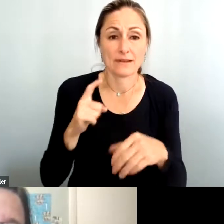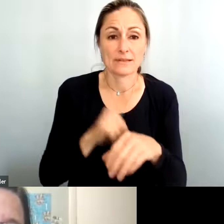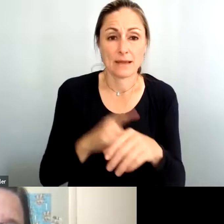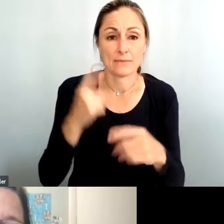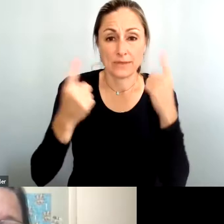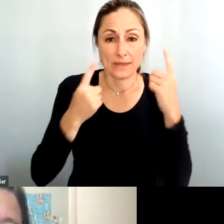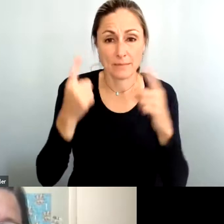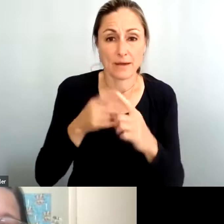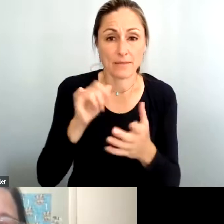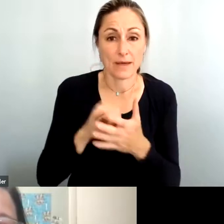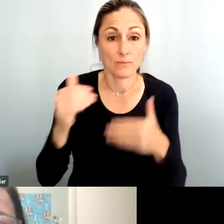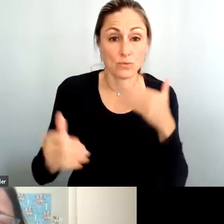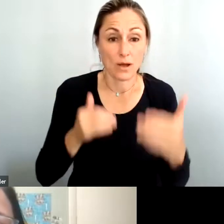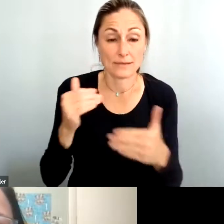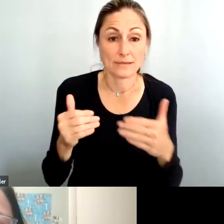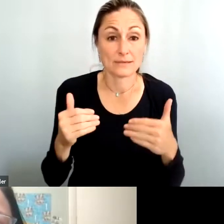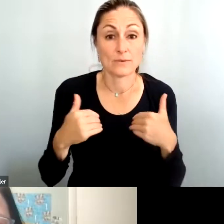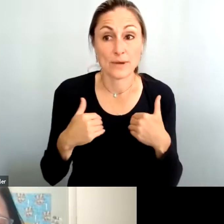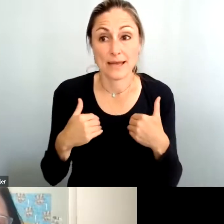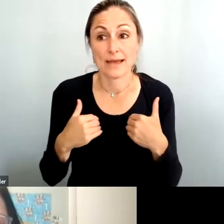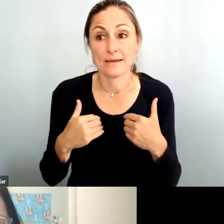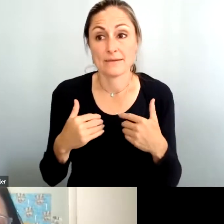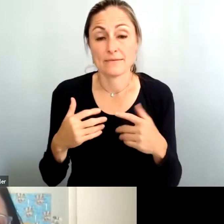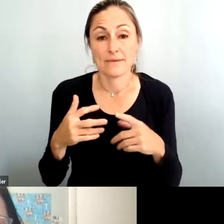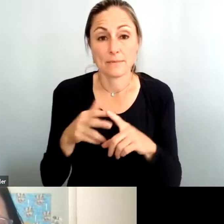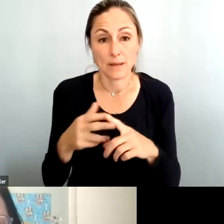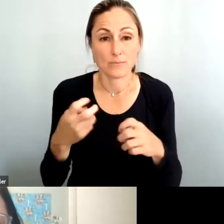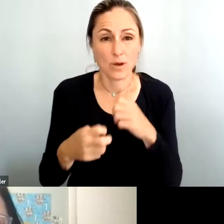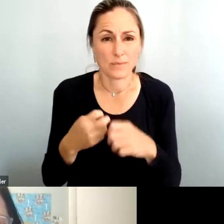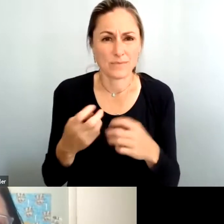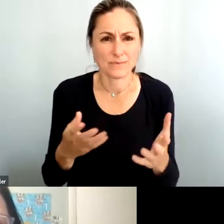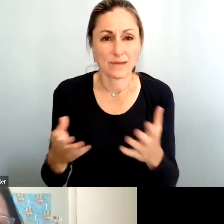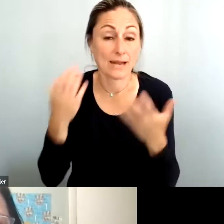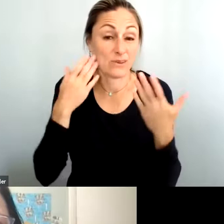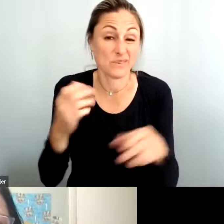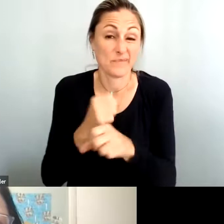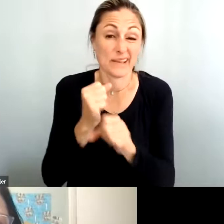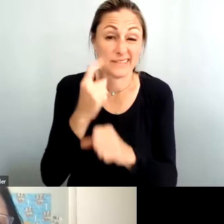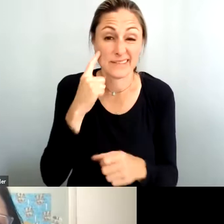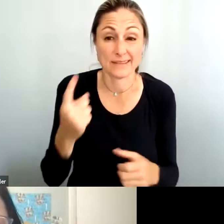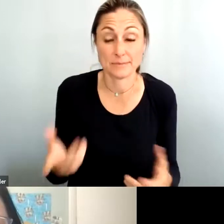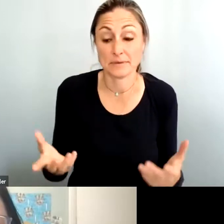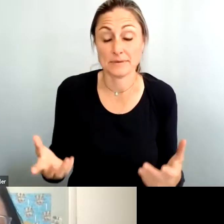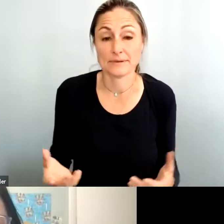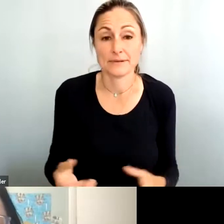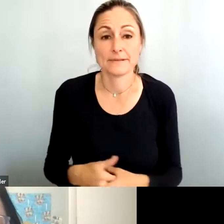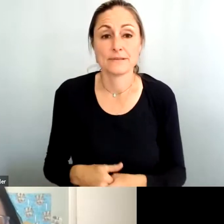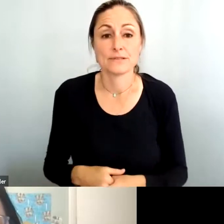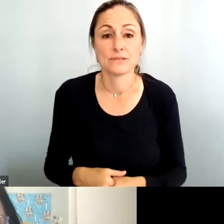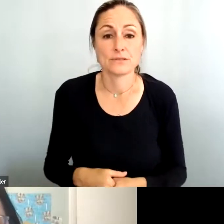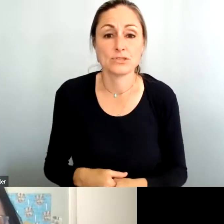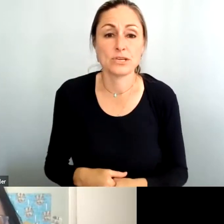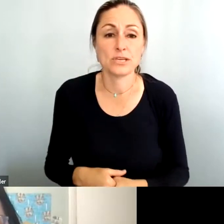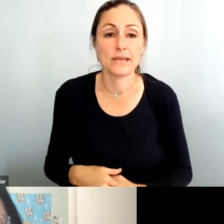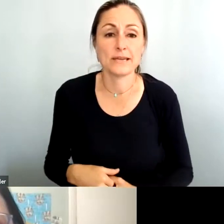about that process. Whereas when I have a plumbing emergency, I don't. Does that make? I don't even know that makes sense. But but I just think,